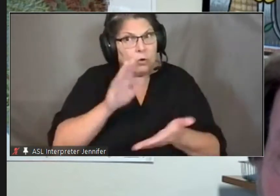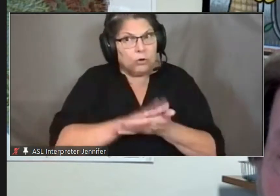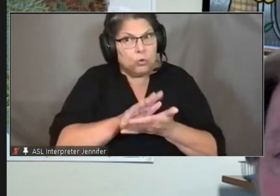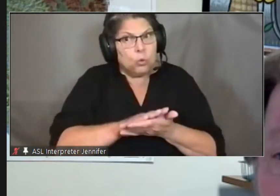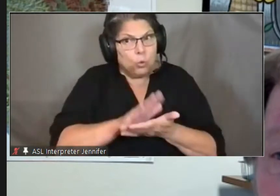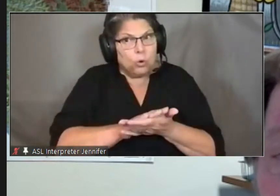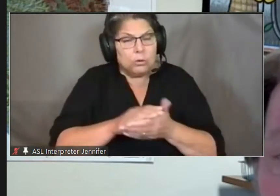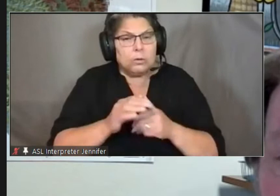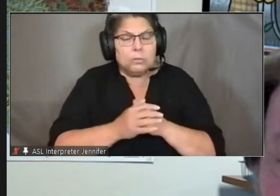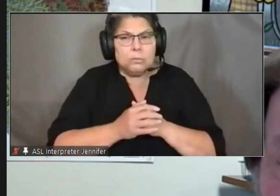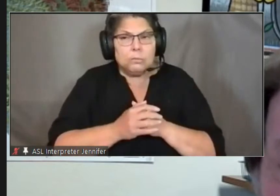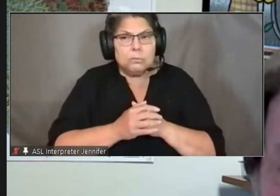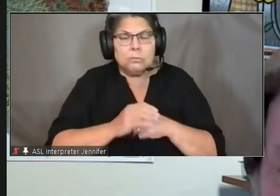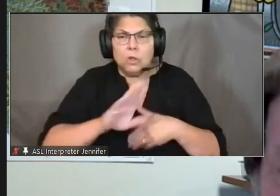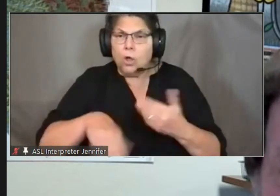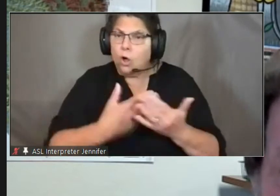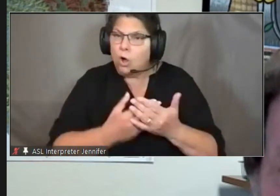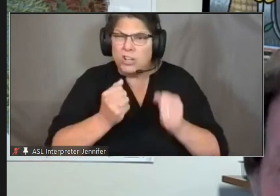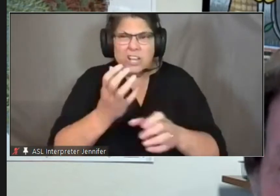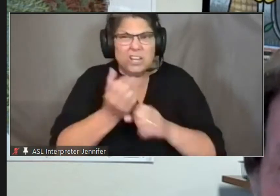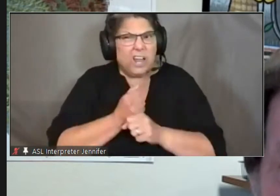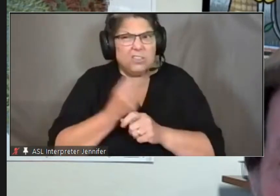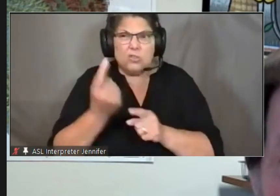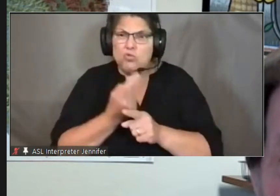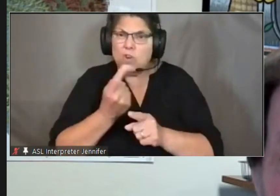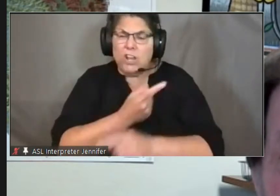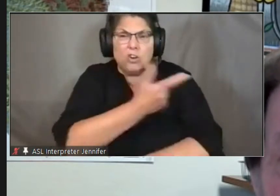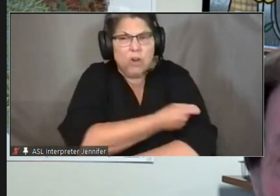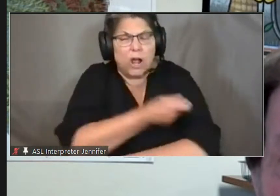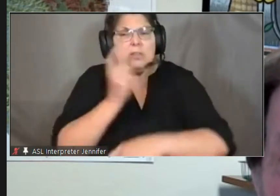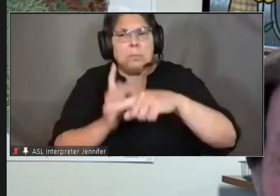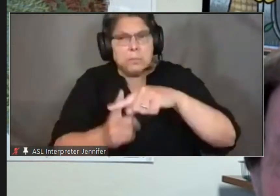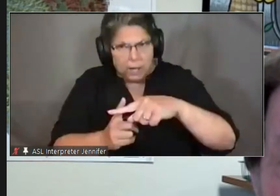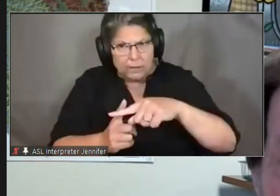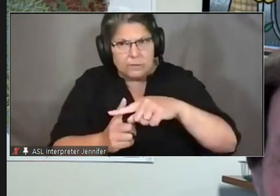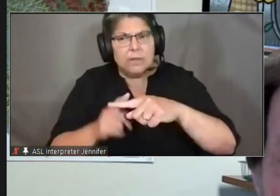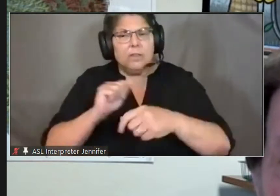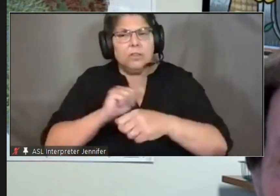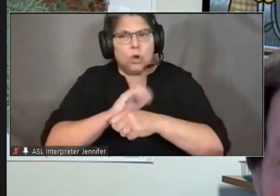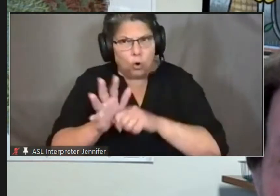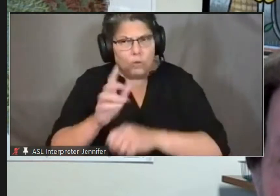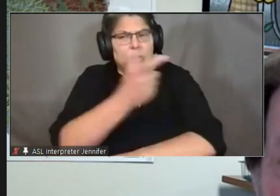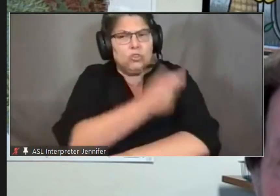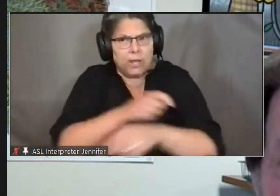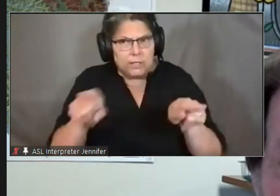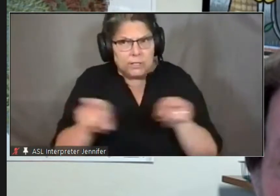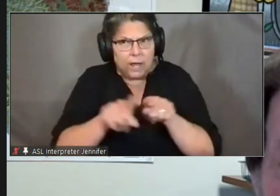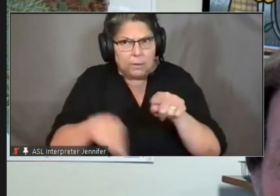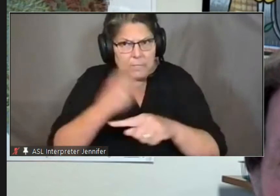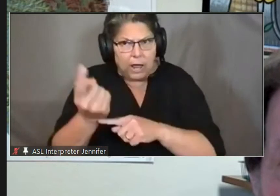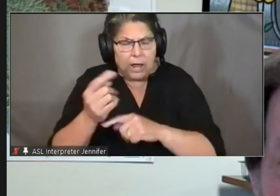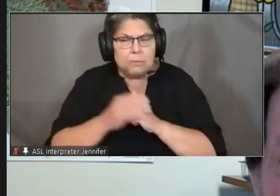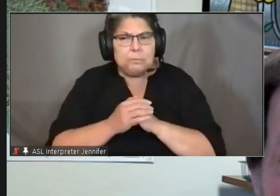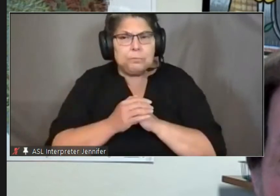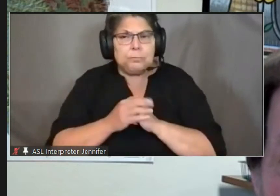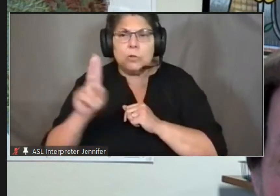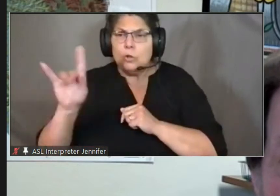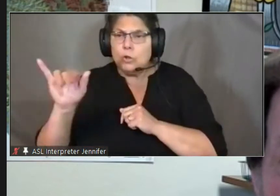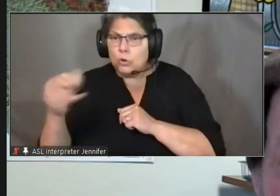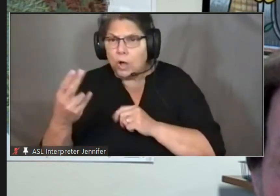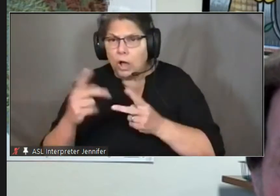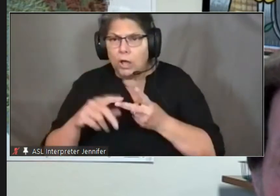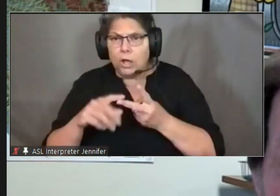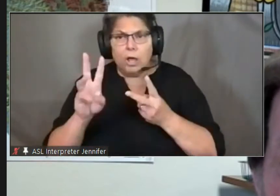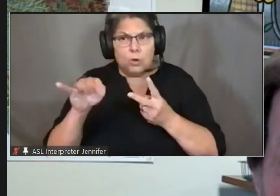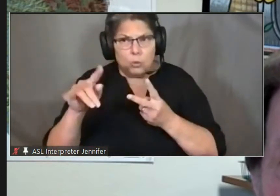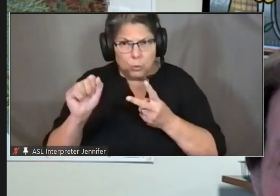these can all be given on the same day. You may have noticed in Ukiah and Willits, we have billboards up. And